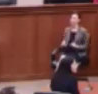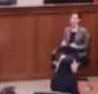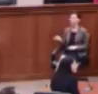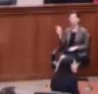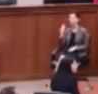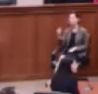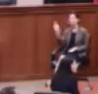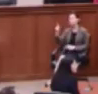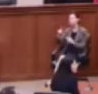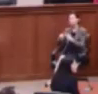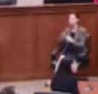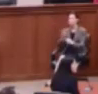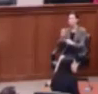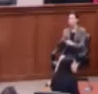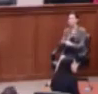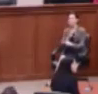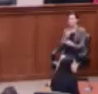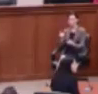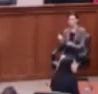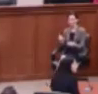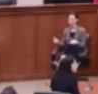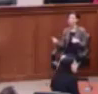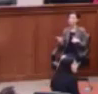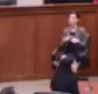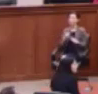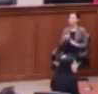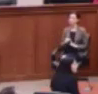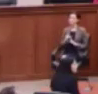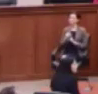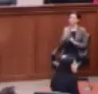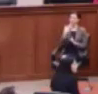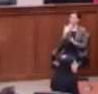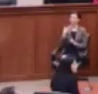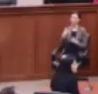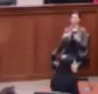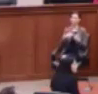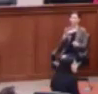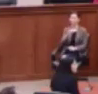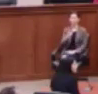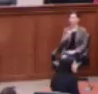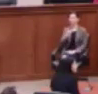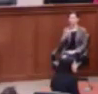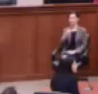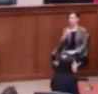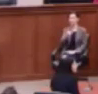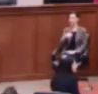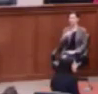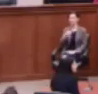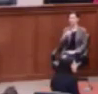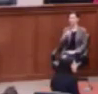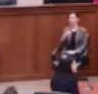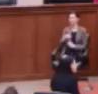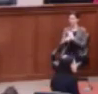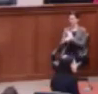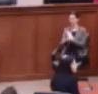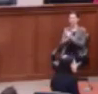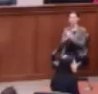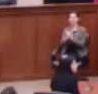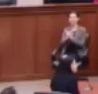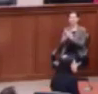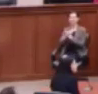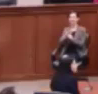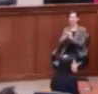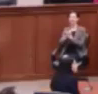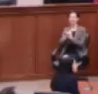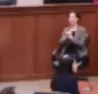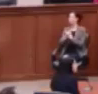the BESE board this morning. I wanted to start with a special thank you to Ms. Sandy Holloway and Ms. Kathy Edmondson for coming